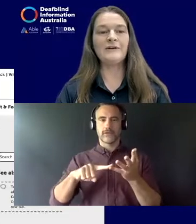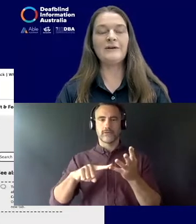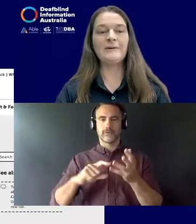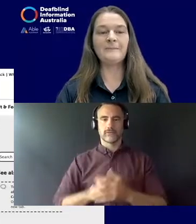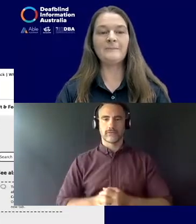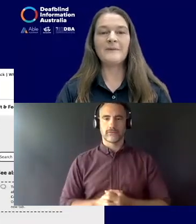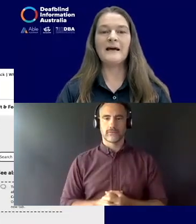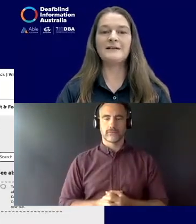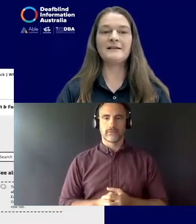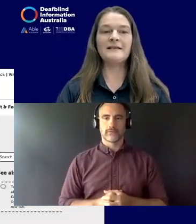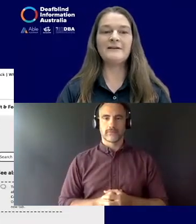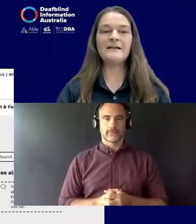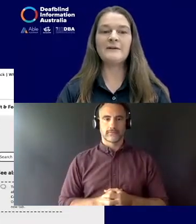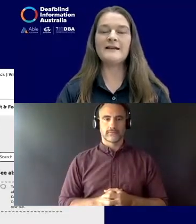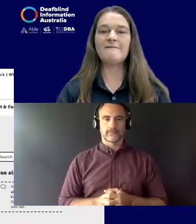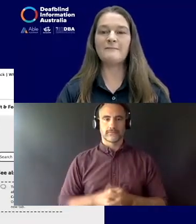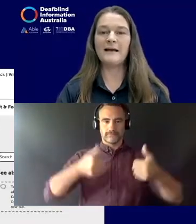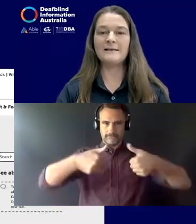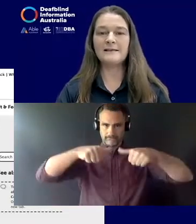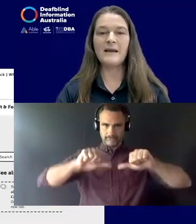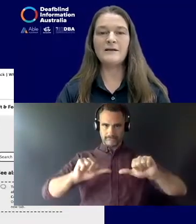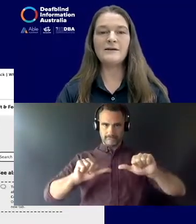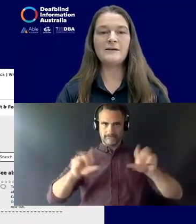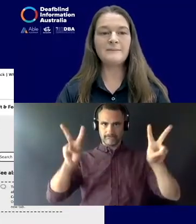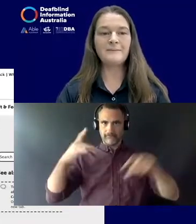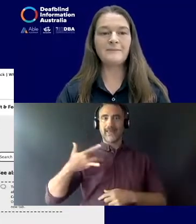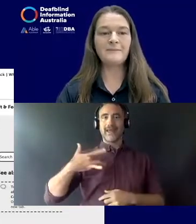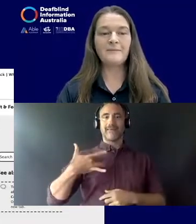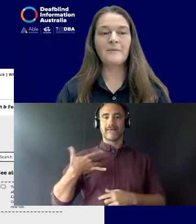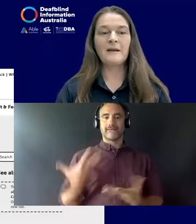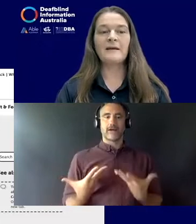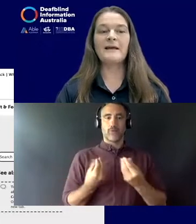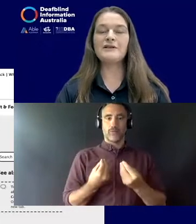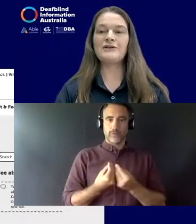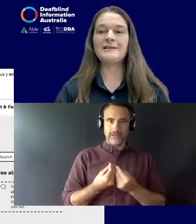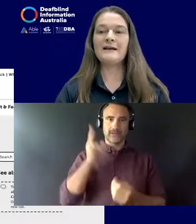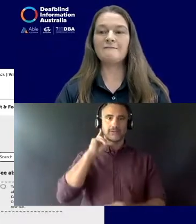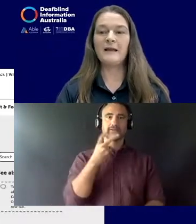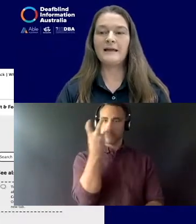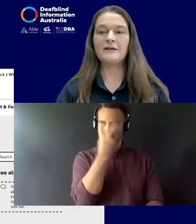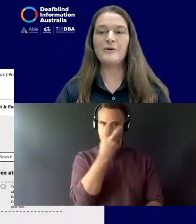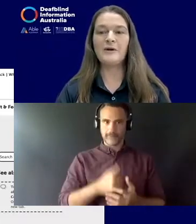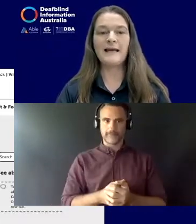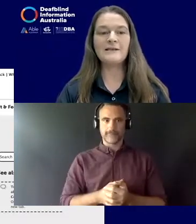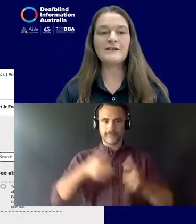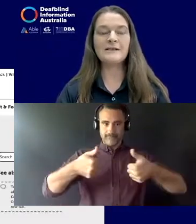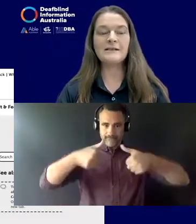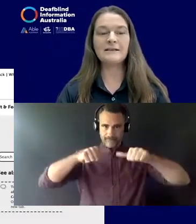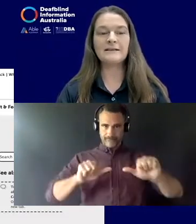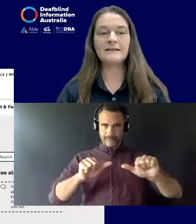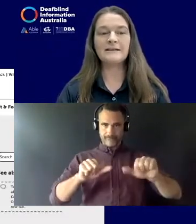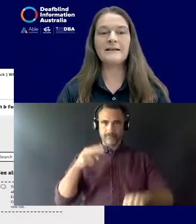www.deafblindinformation.org.au under the Living with Deafblindness menu, and then choose Deafblind